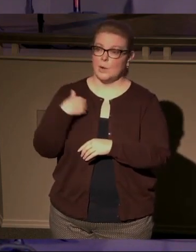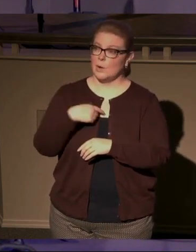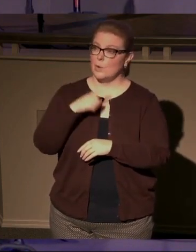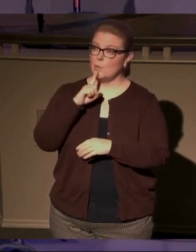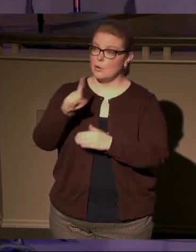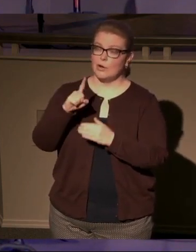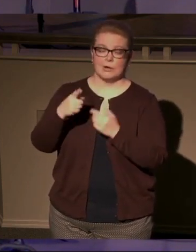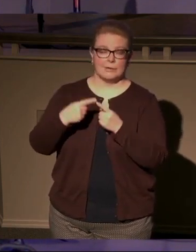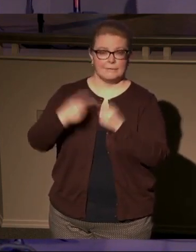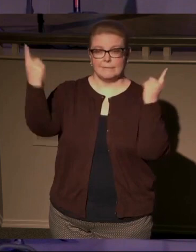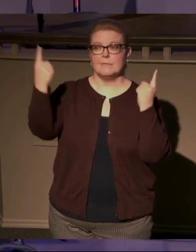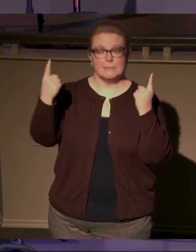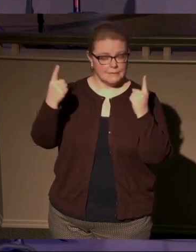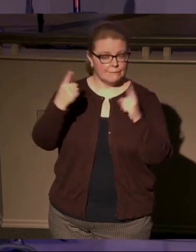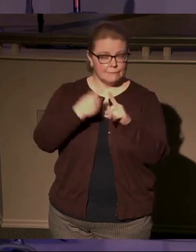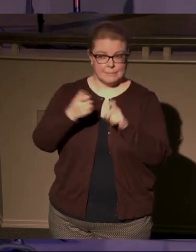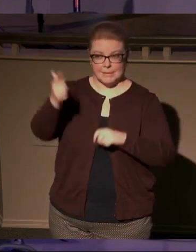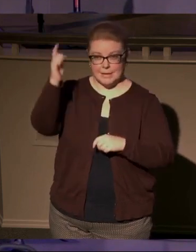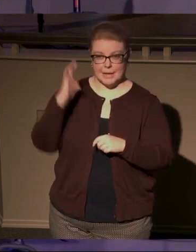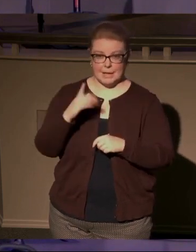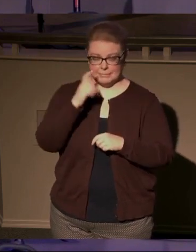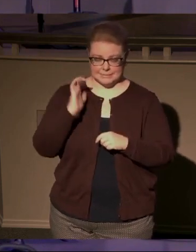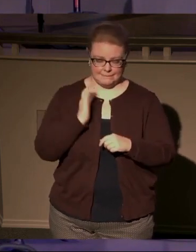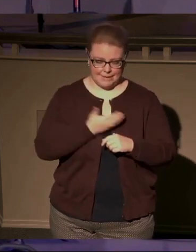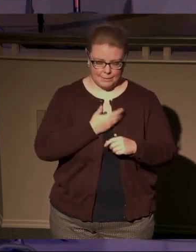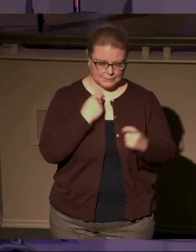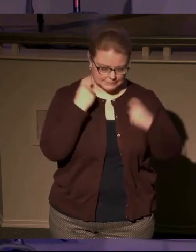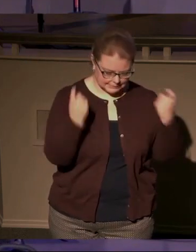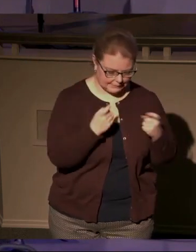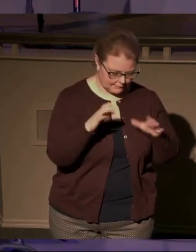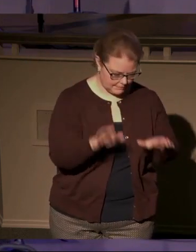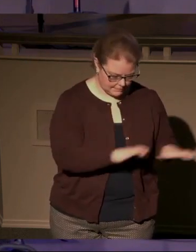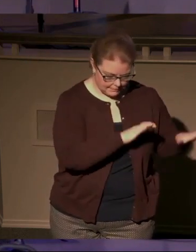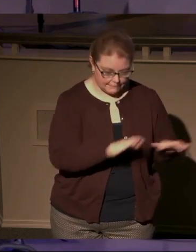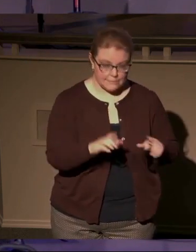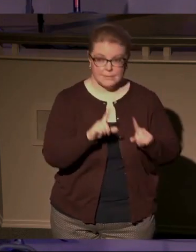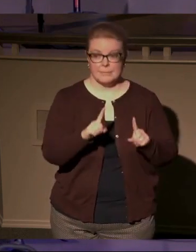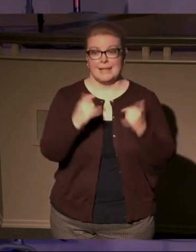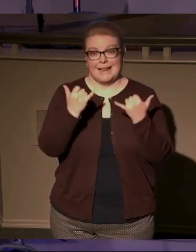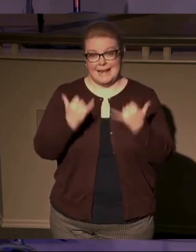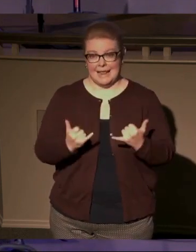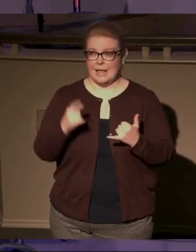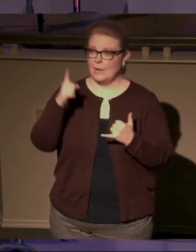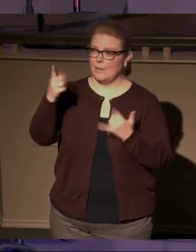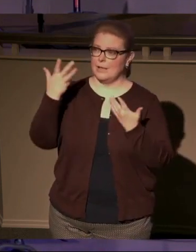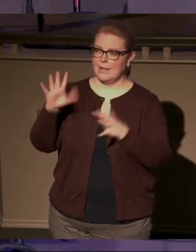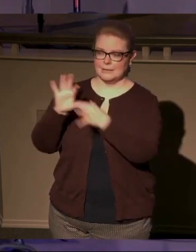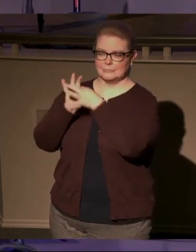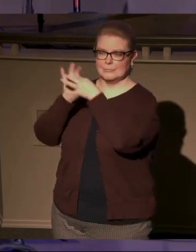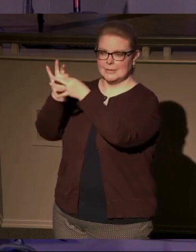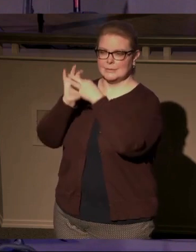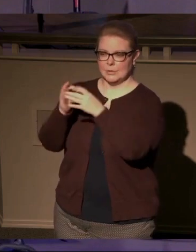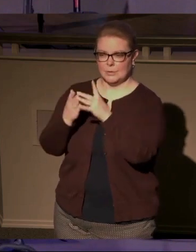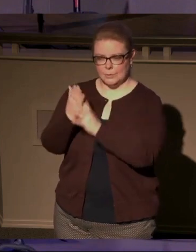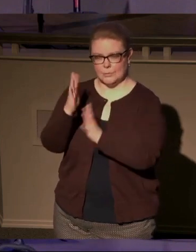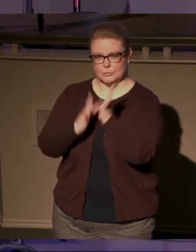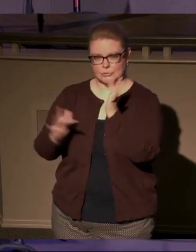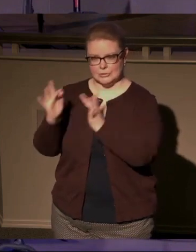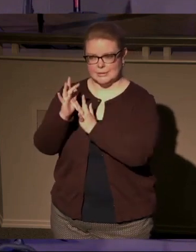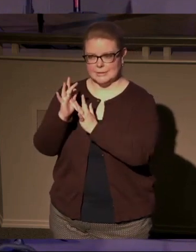were enemies in your minds because of your evil behavior, but now he has reconciled you by Christ's